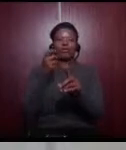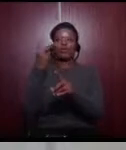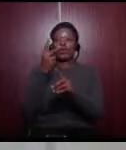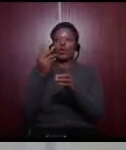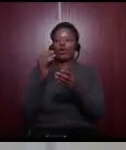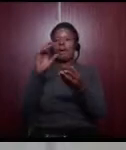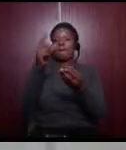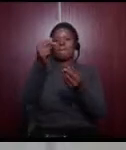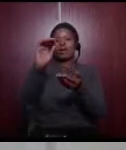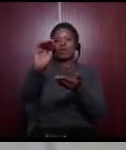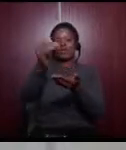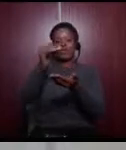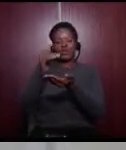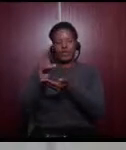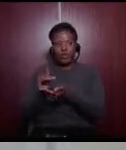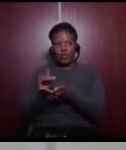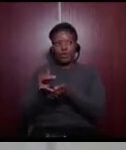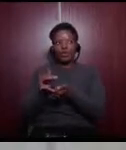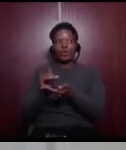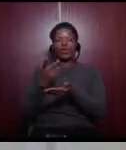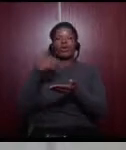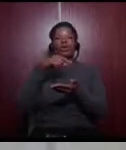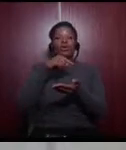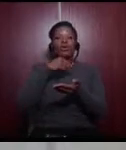Fundraising Act. The